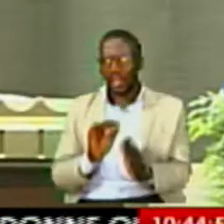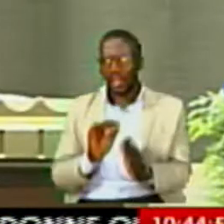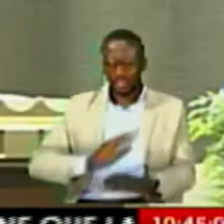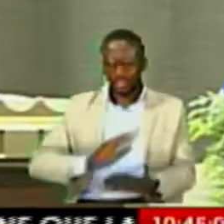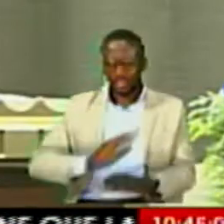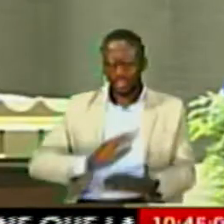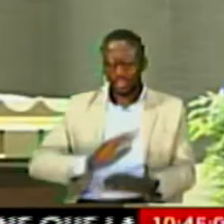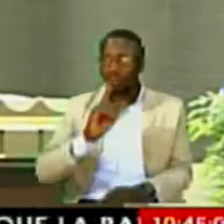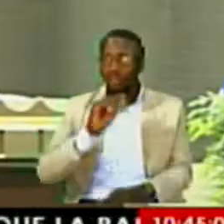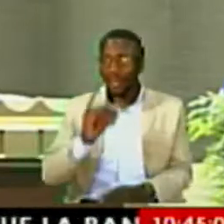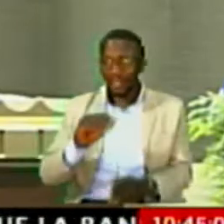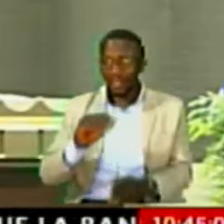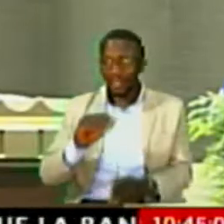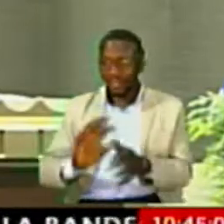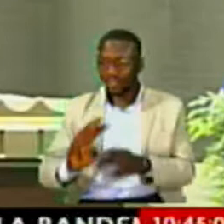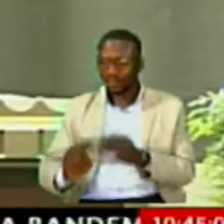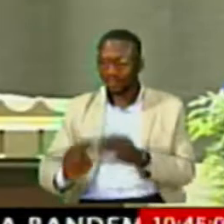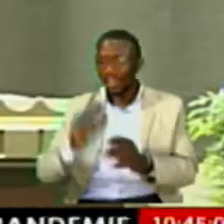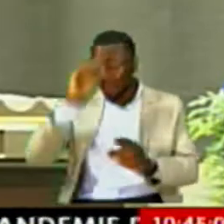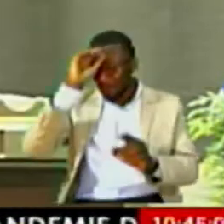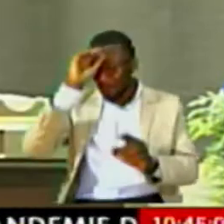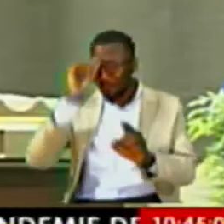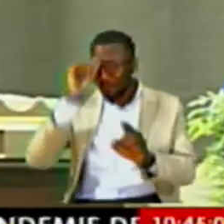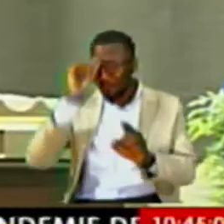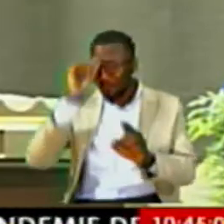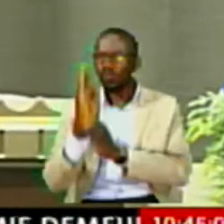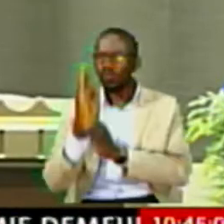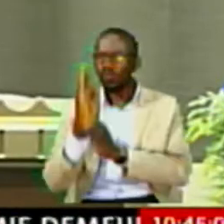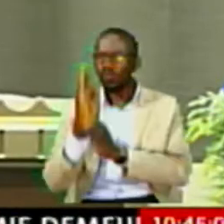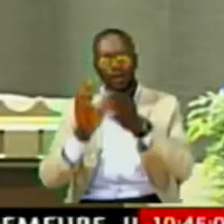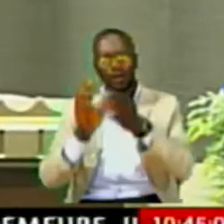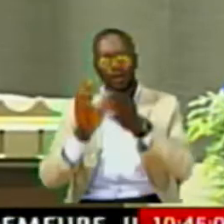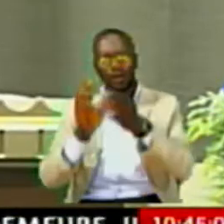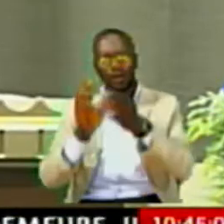of the world. Frère, que le Dieu du ciel nous accorde Brothers, sa grâce. May God of